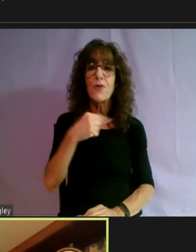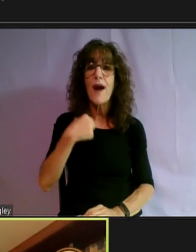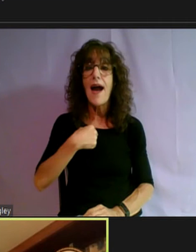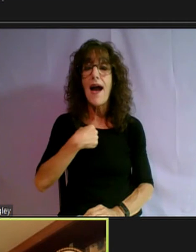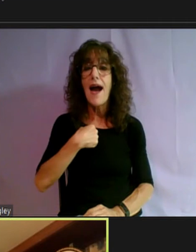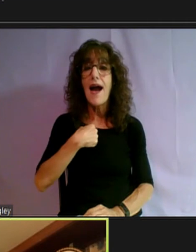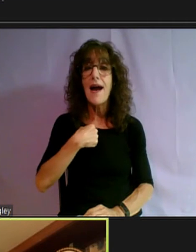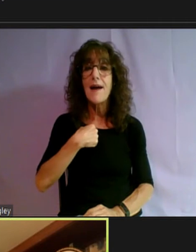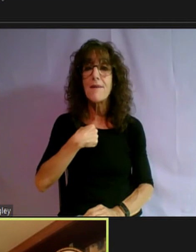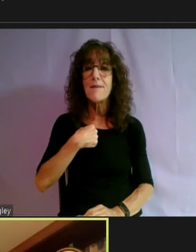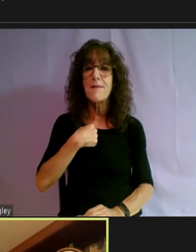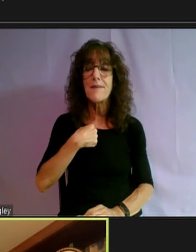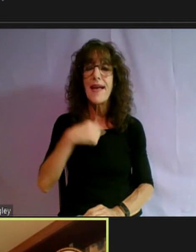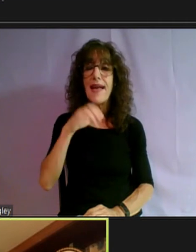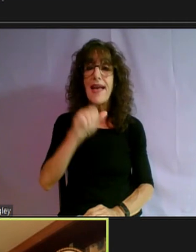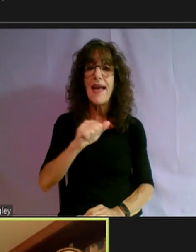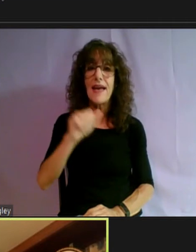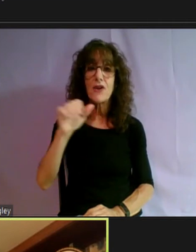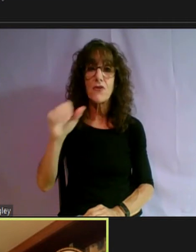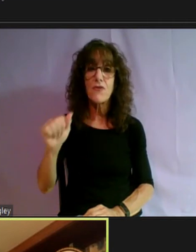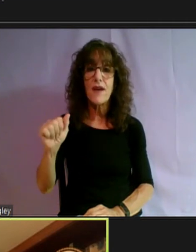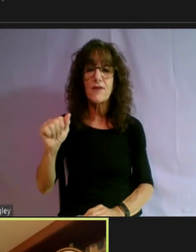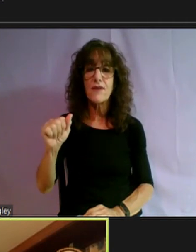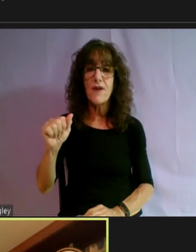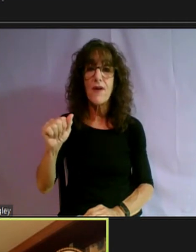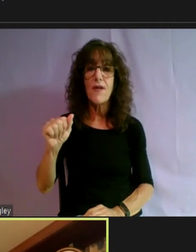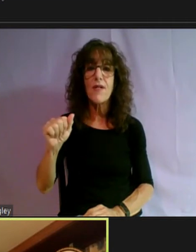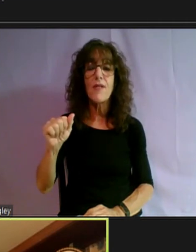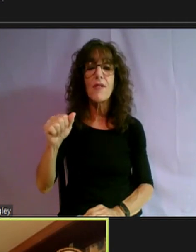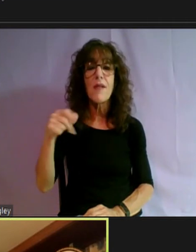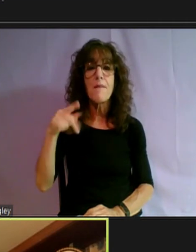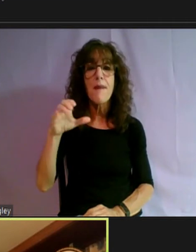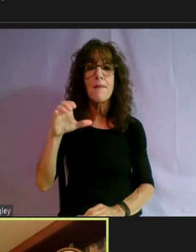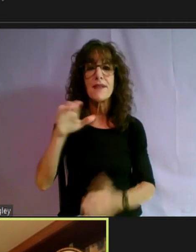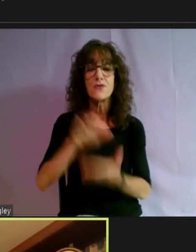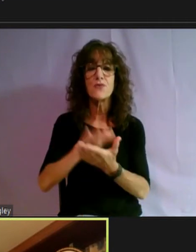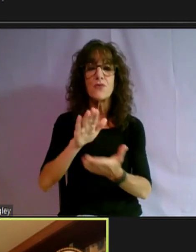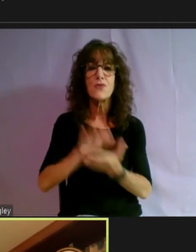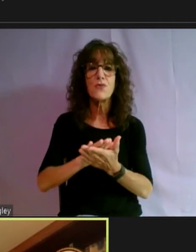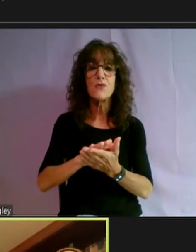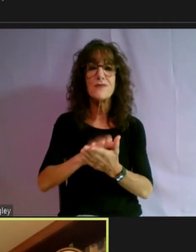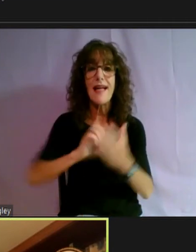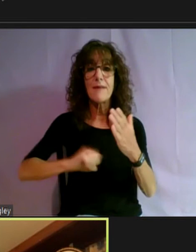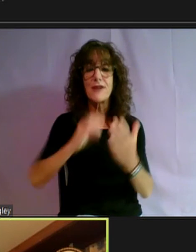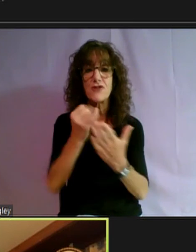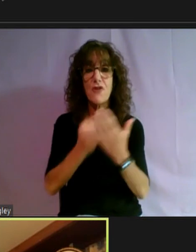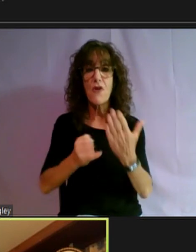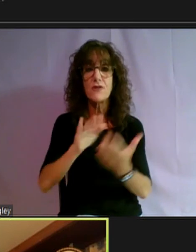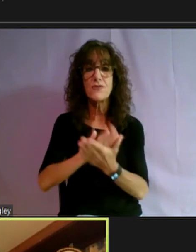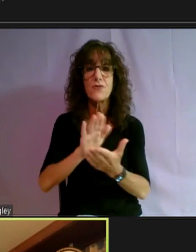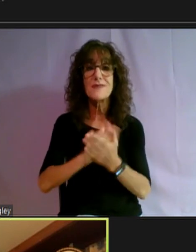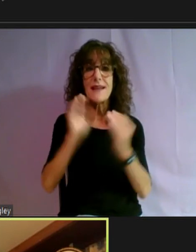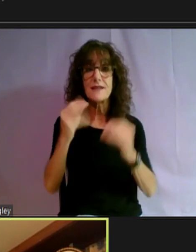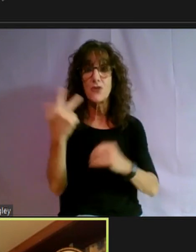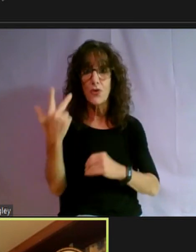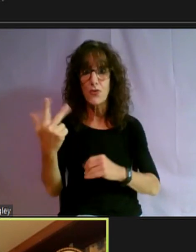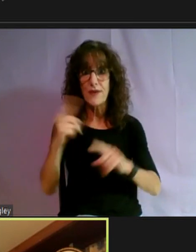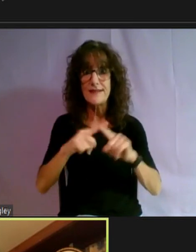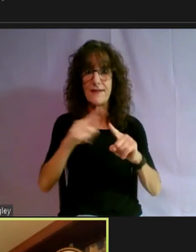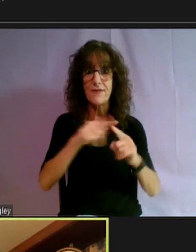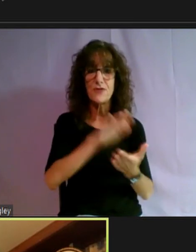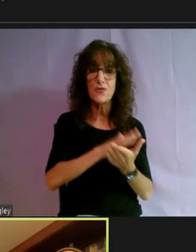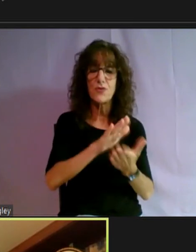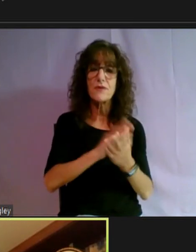Anne Arundel Public Schools elementary art teacher. I teach in 3 different elementary schools. I'm